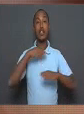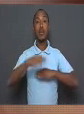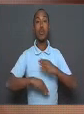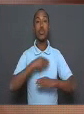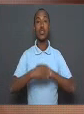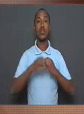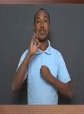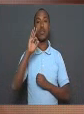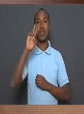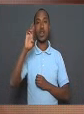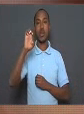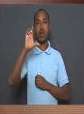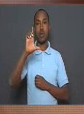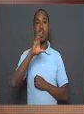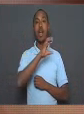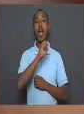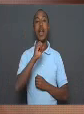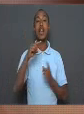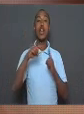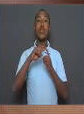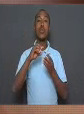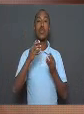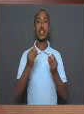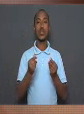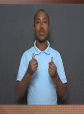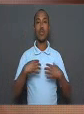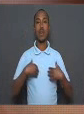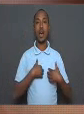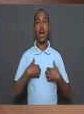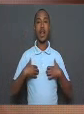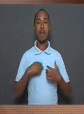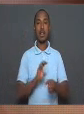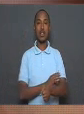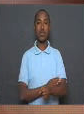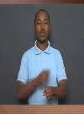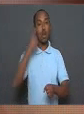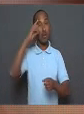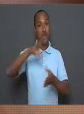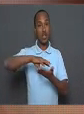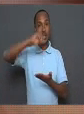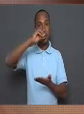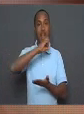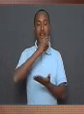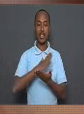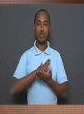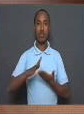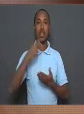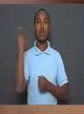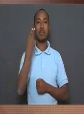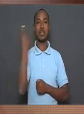of fuel, and to dissolve animal tissues for study and disposal